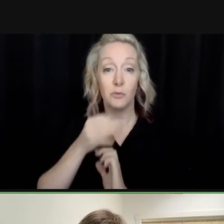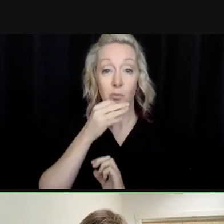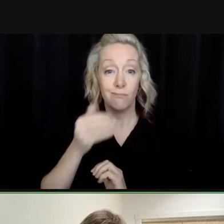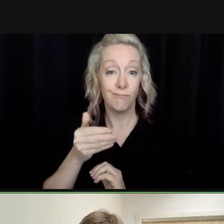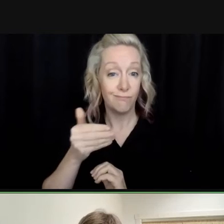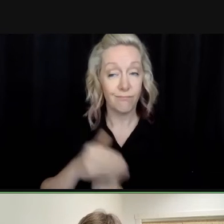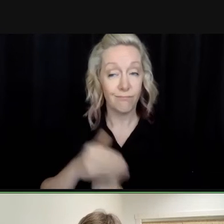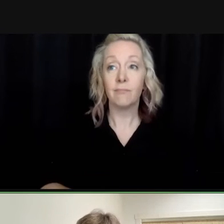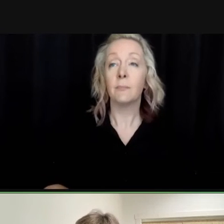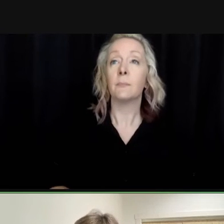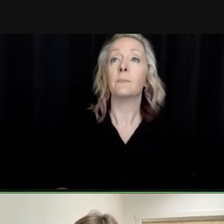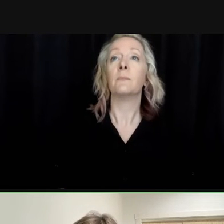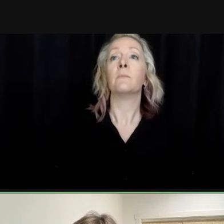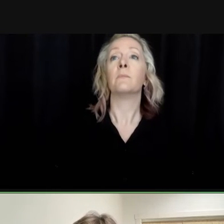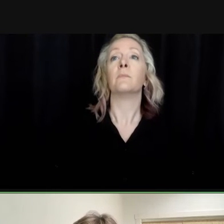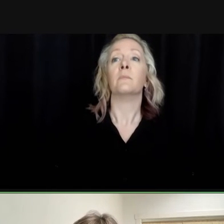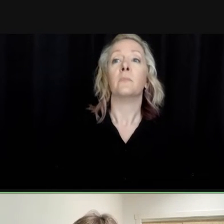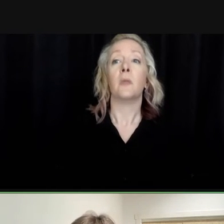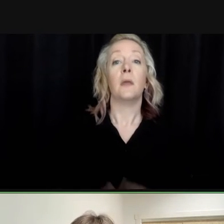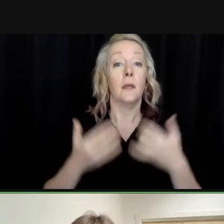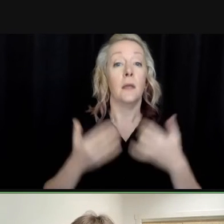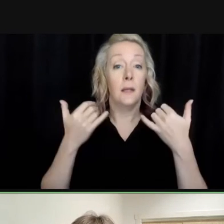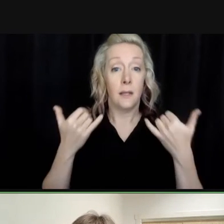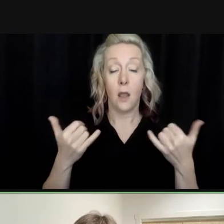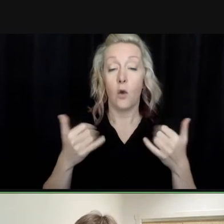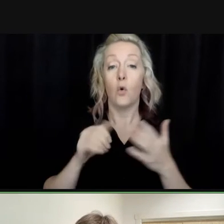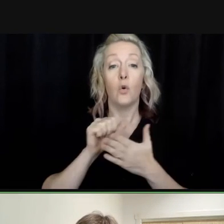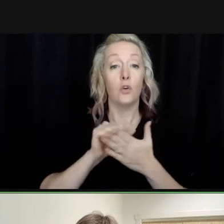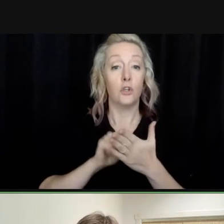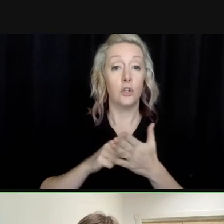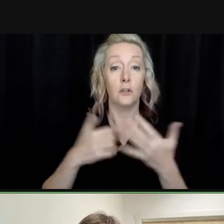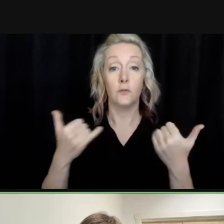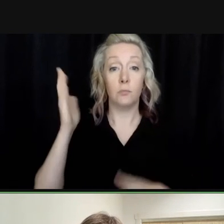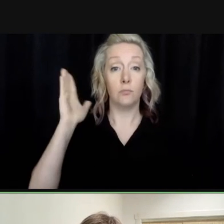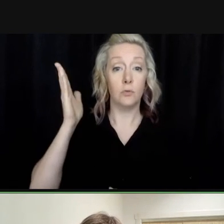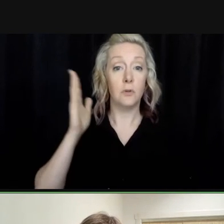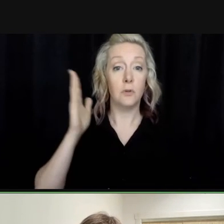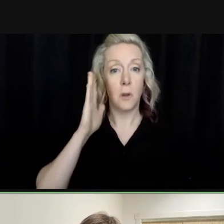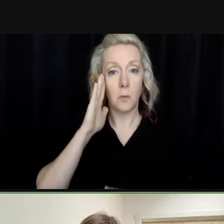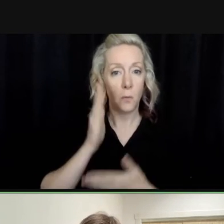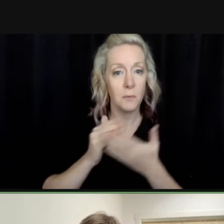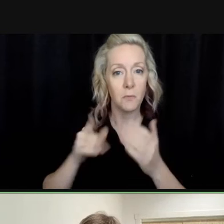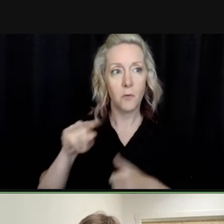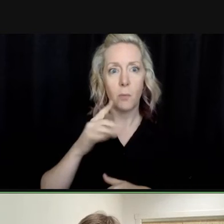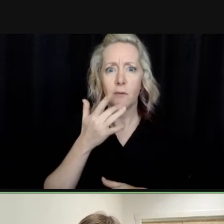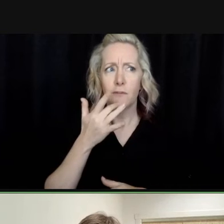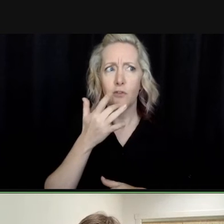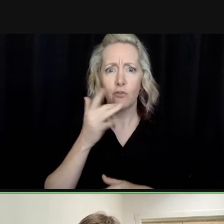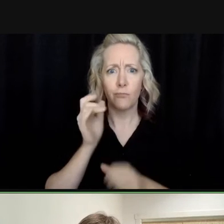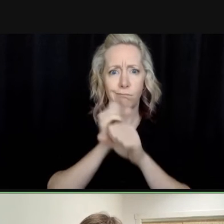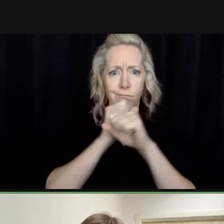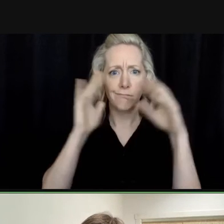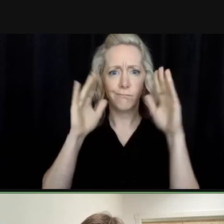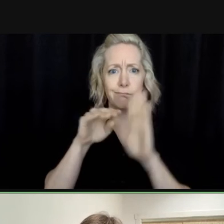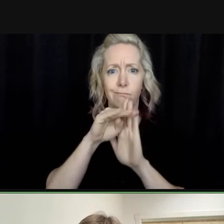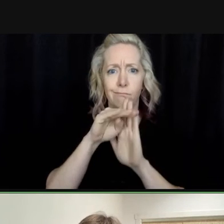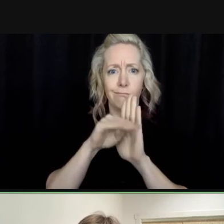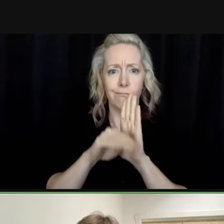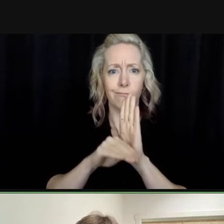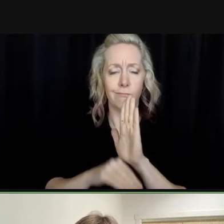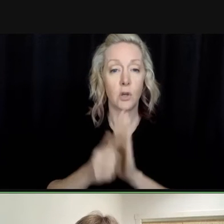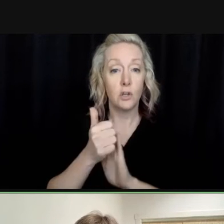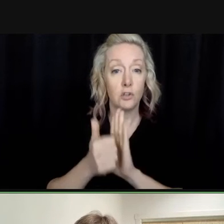And so to kind of set the stage for what will happen today, because I know some people like to know what's planned ahead, we're going to spend the